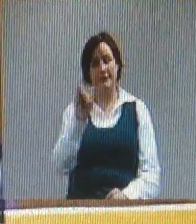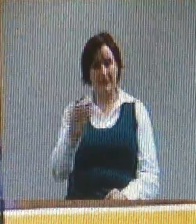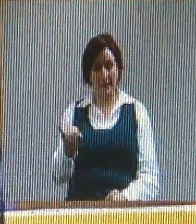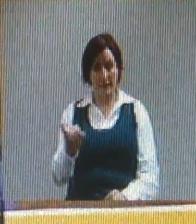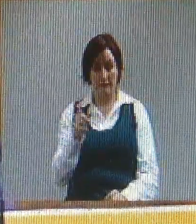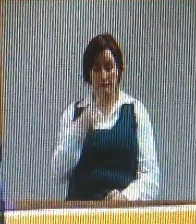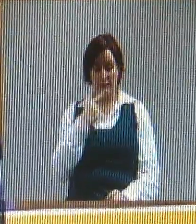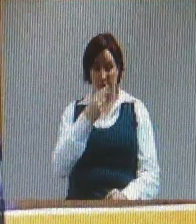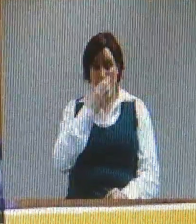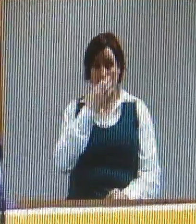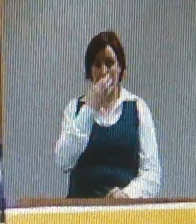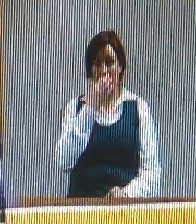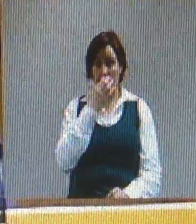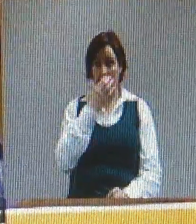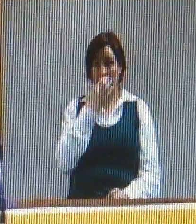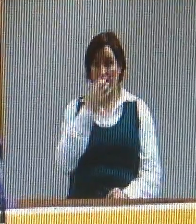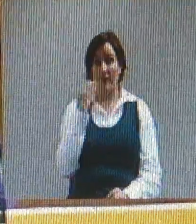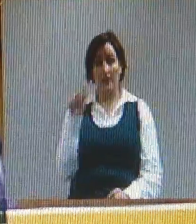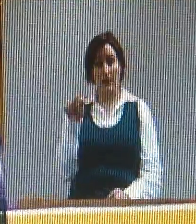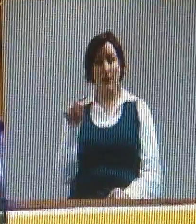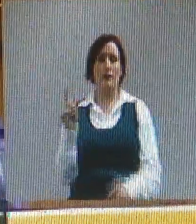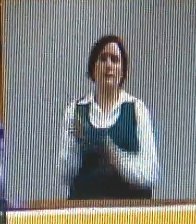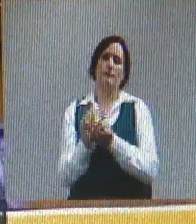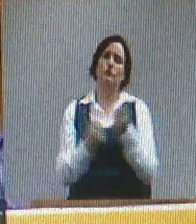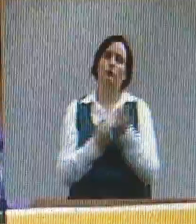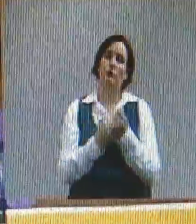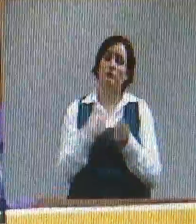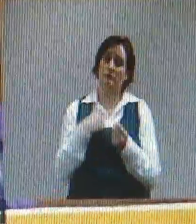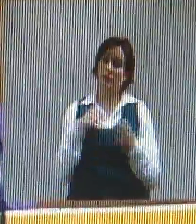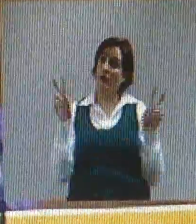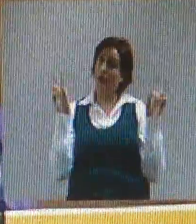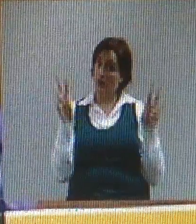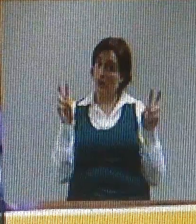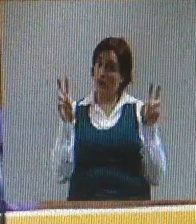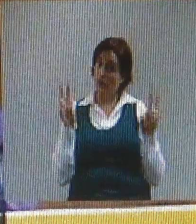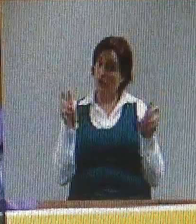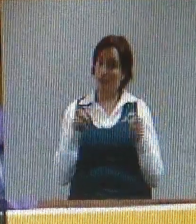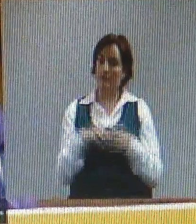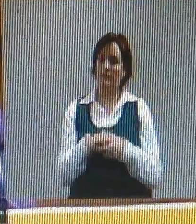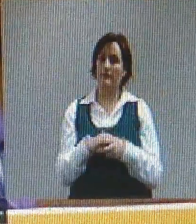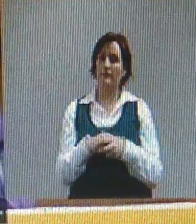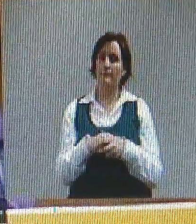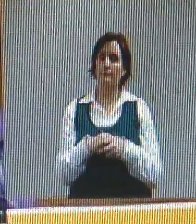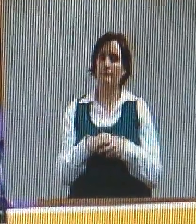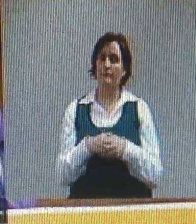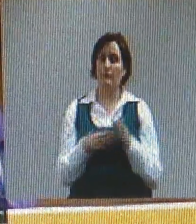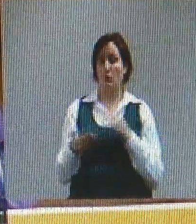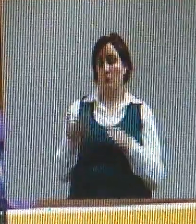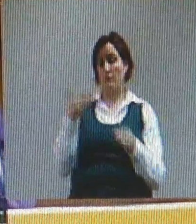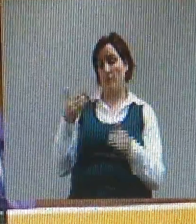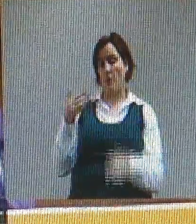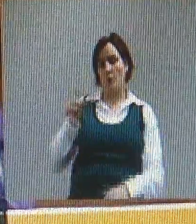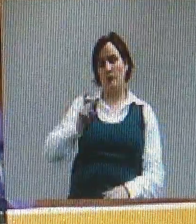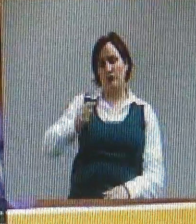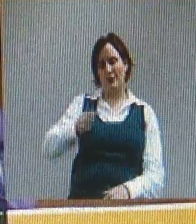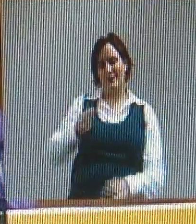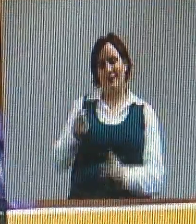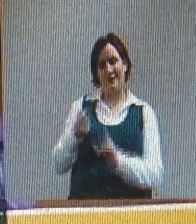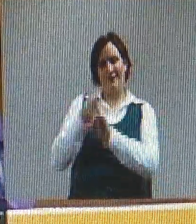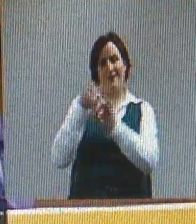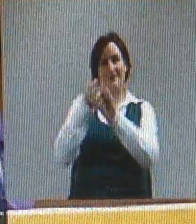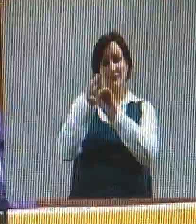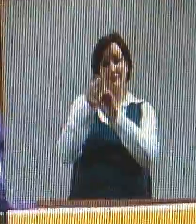that, and I quote, "Long before gender activism was born in